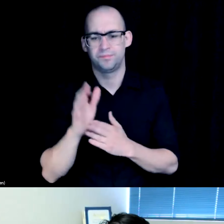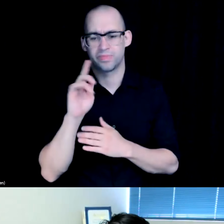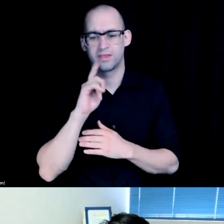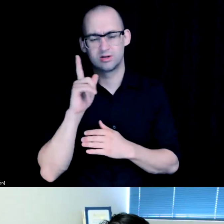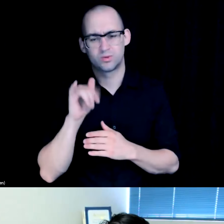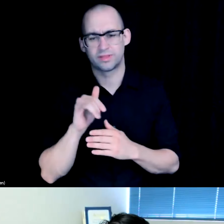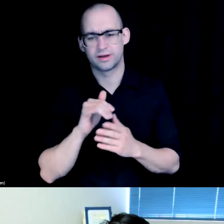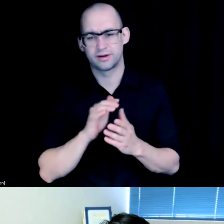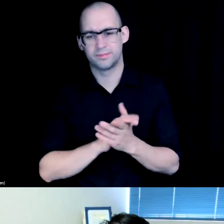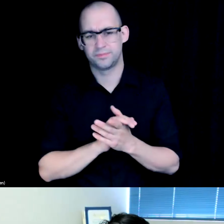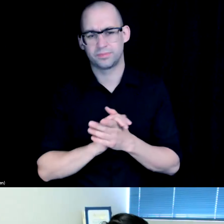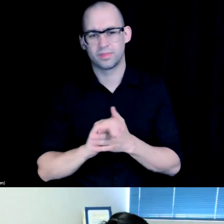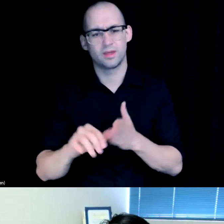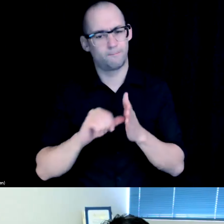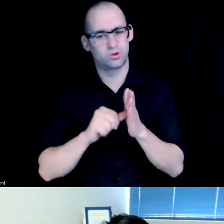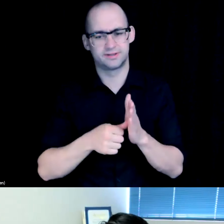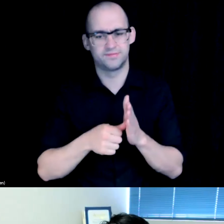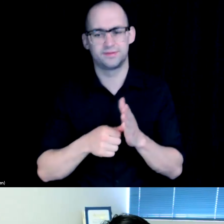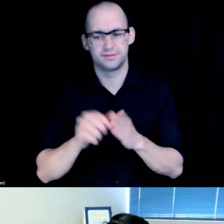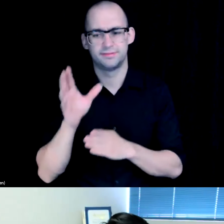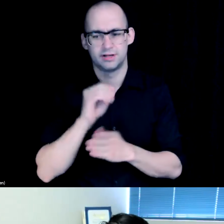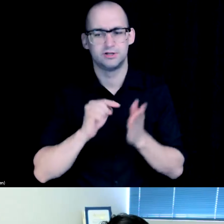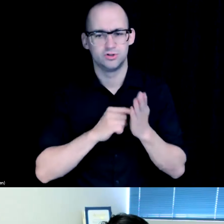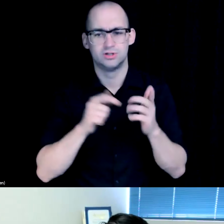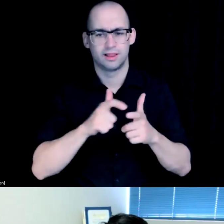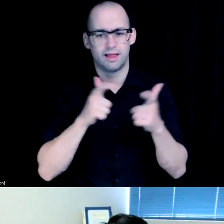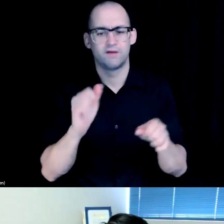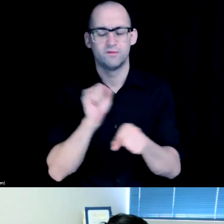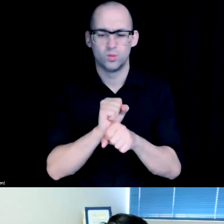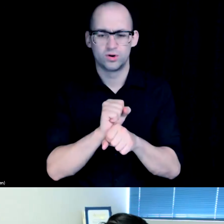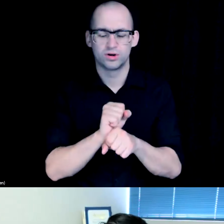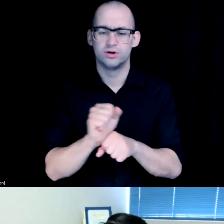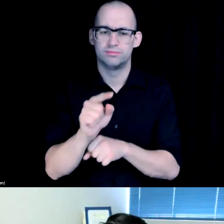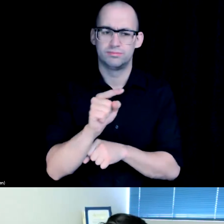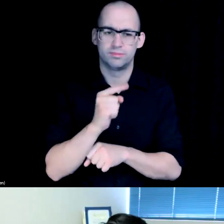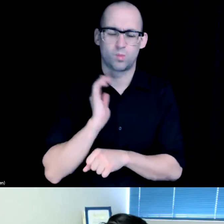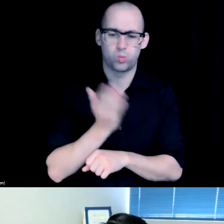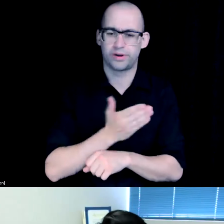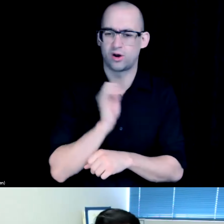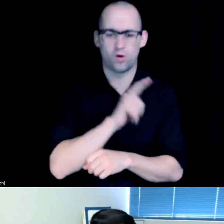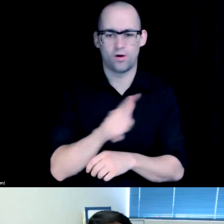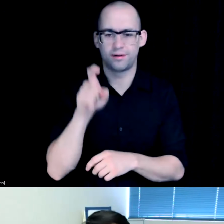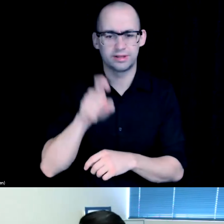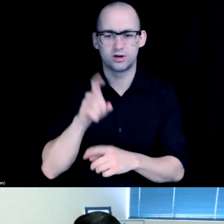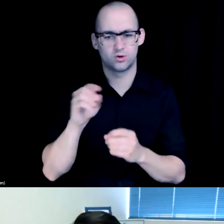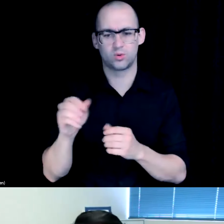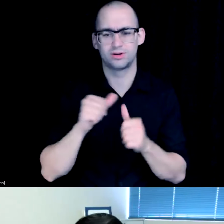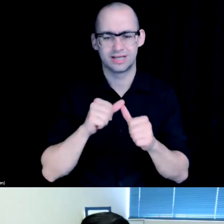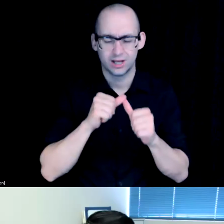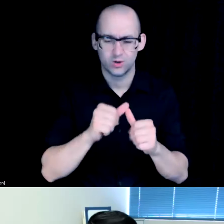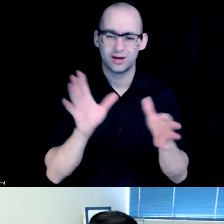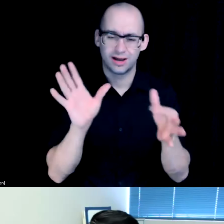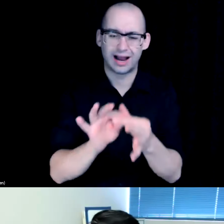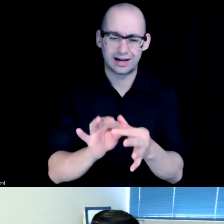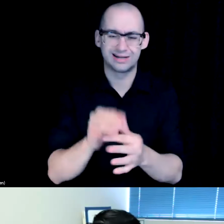very impressive, and it shows the amount of work that we and all of us still have to be able to connect not